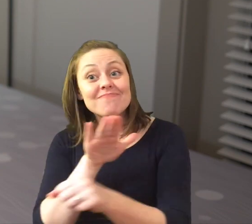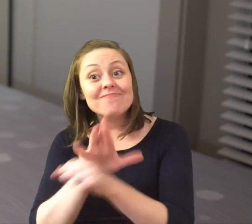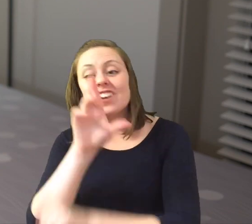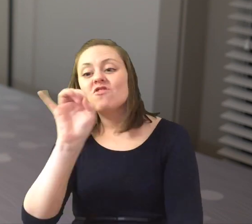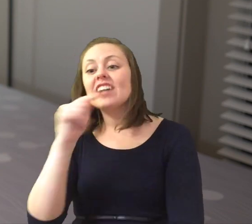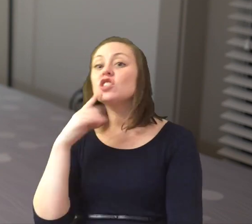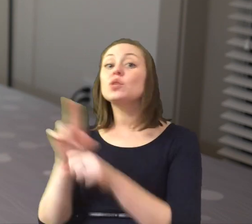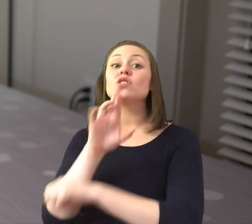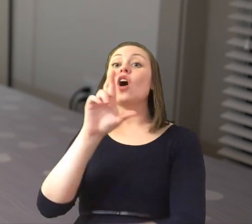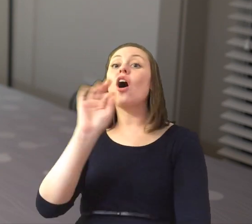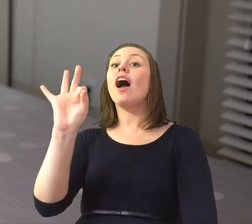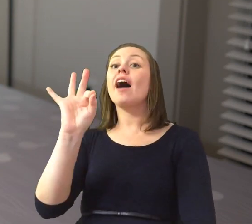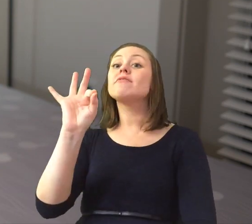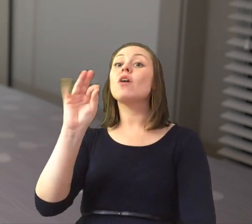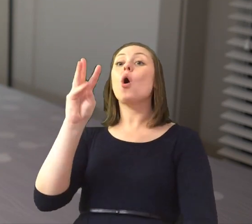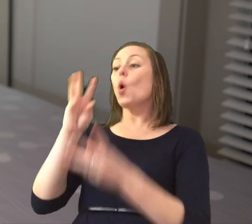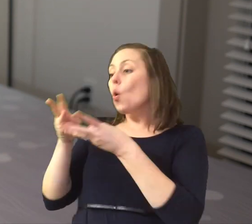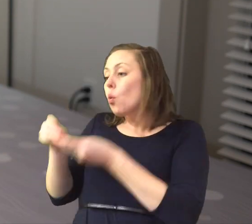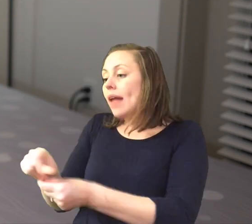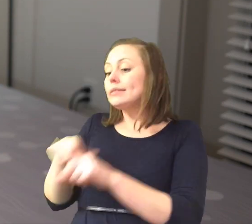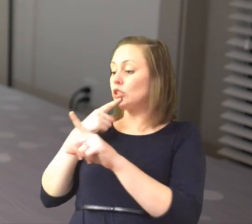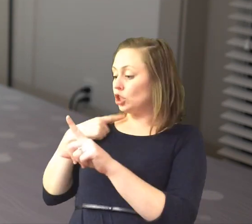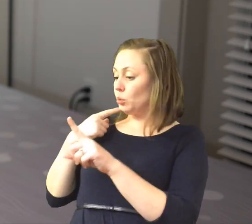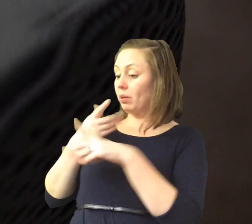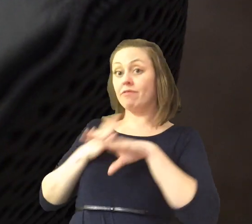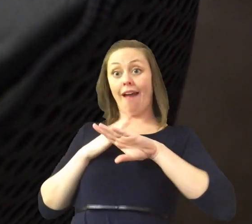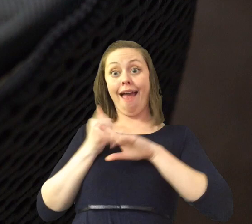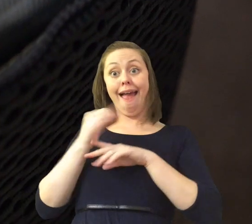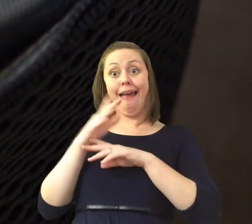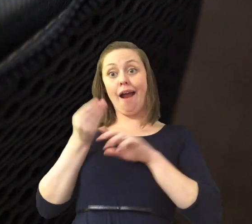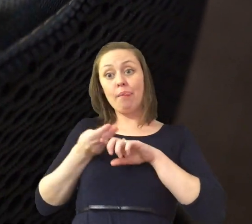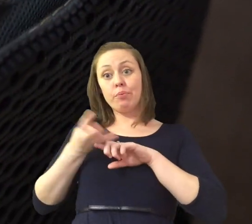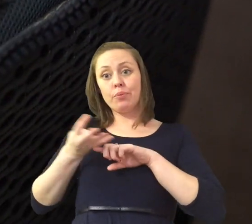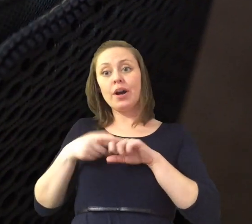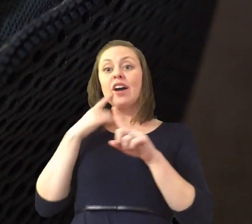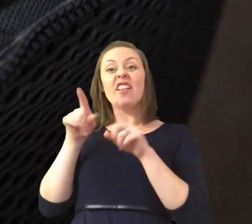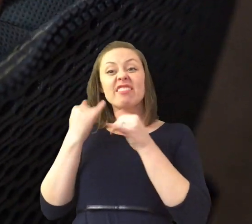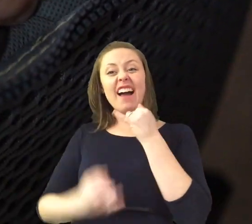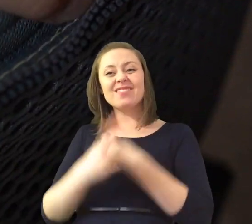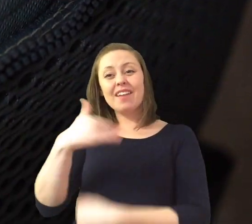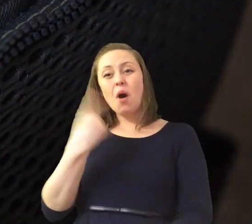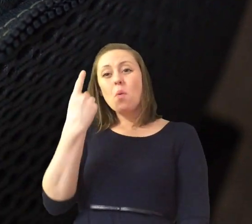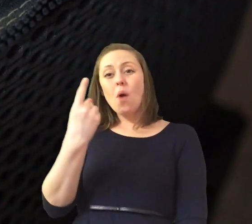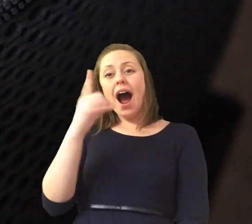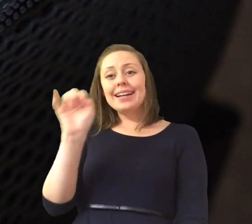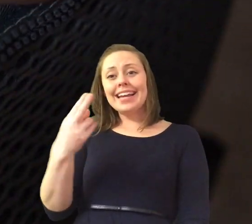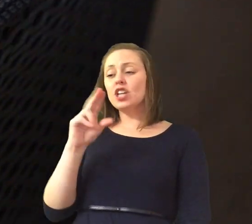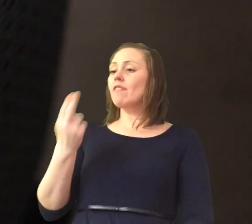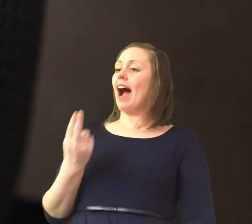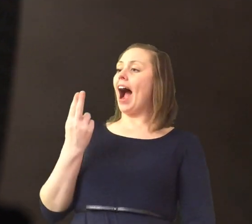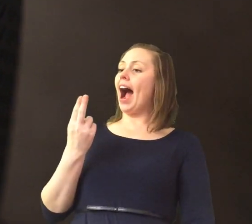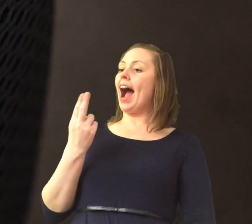uses RF welding for the air chambers to prevent air leaks. And lastly, you have a 1 inch of high resilience